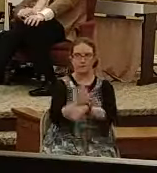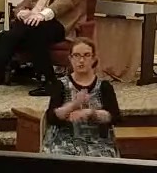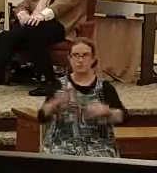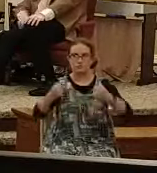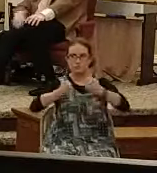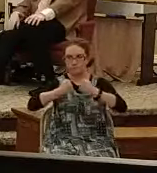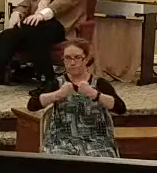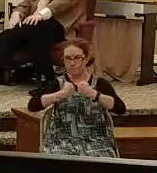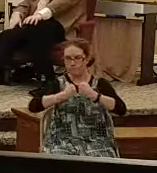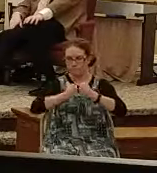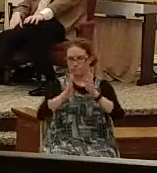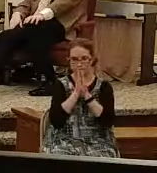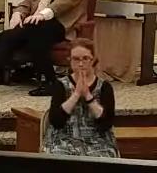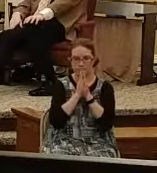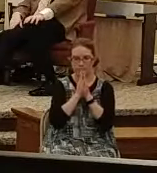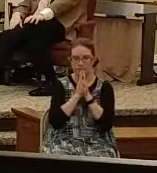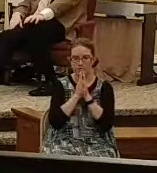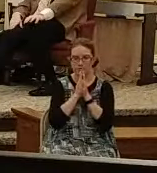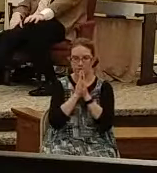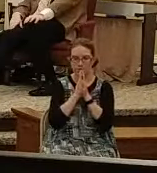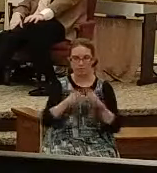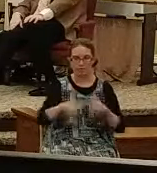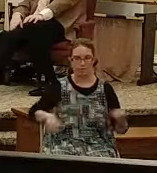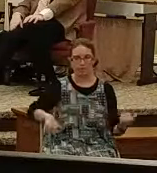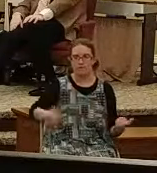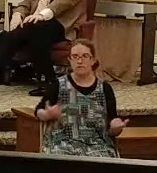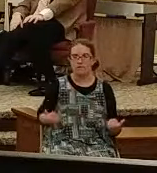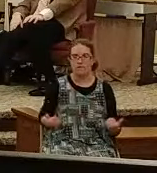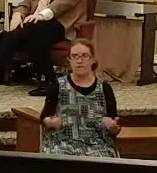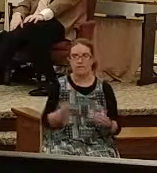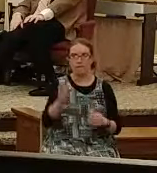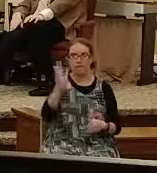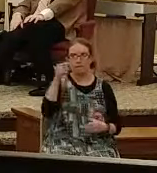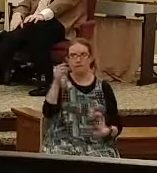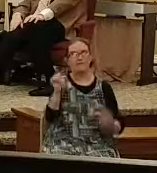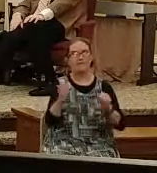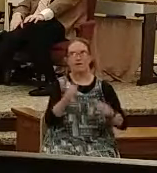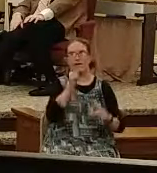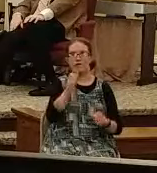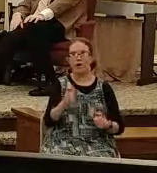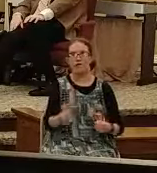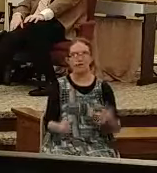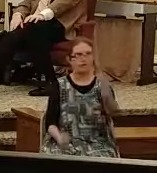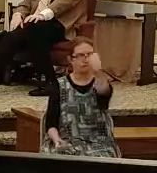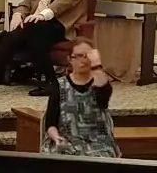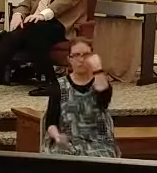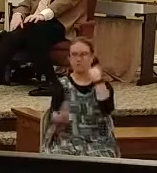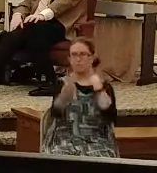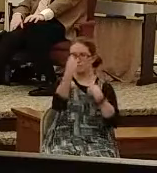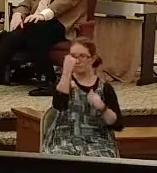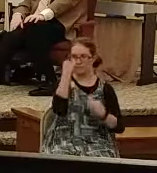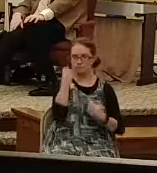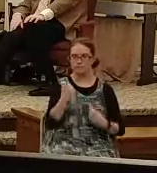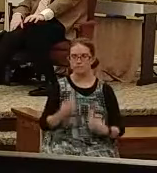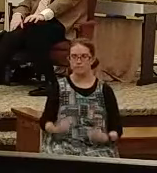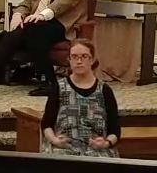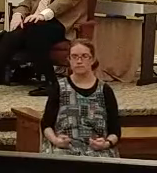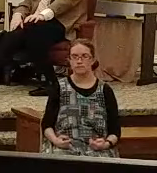our shields together in prayer and we pray one for another, and the enemy's arrows cannot pierce.